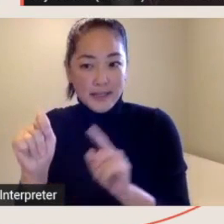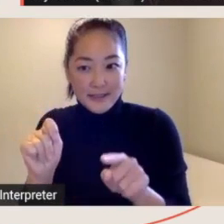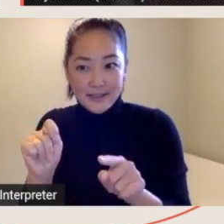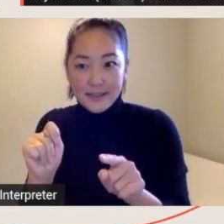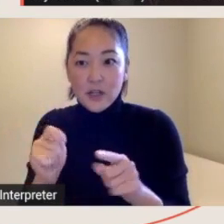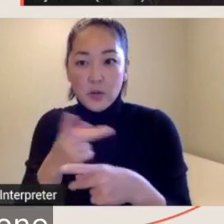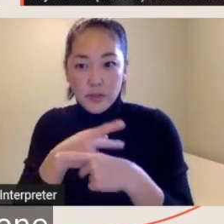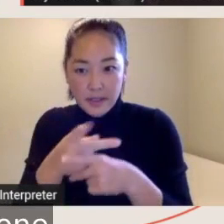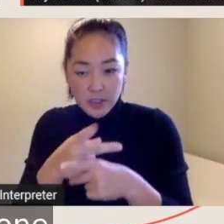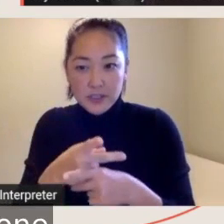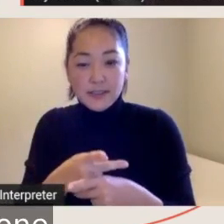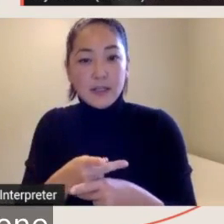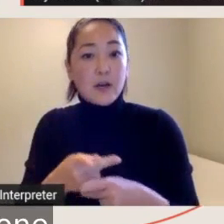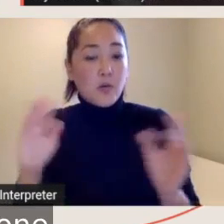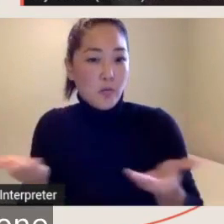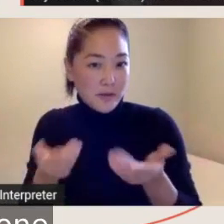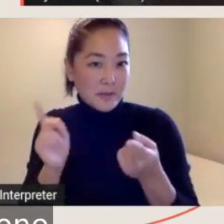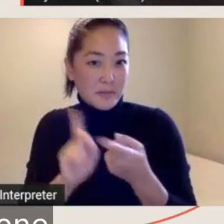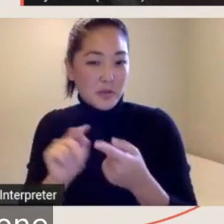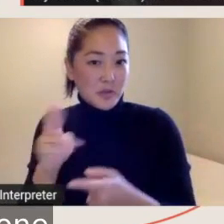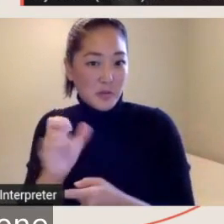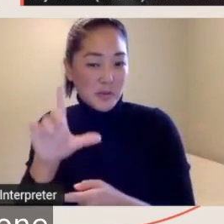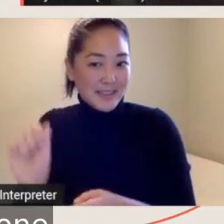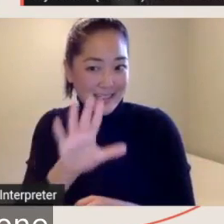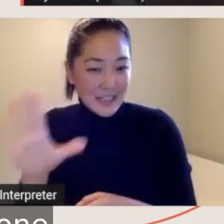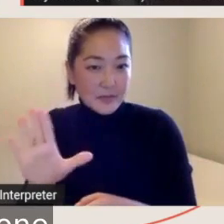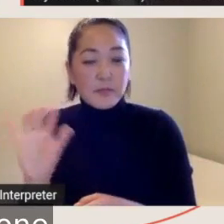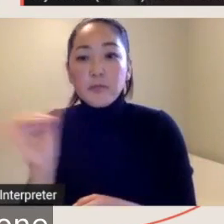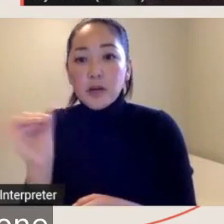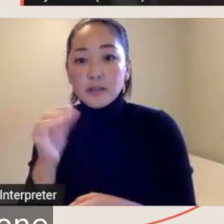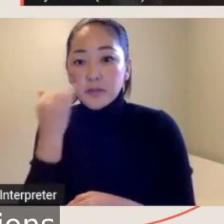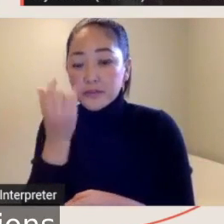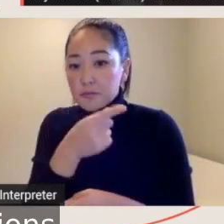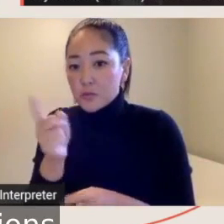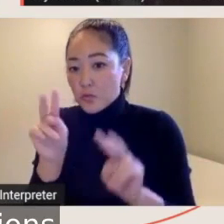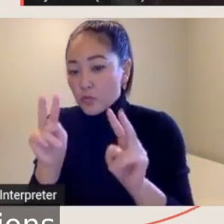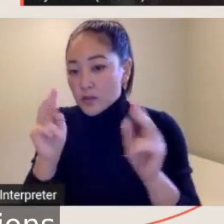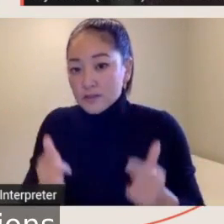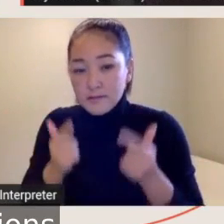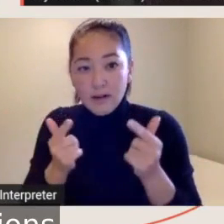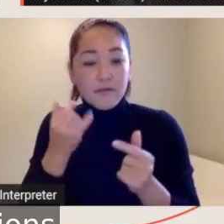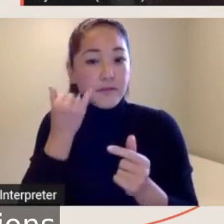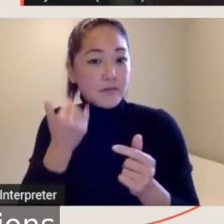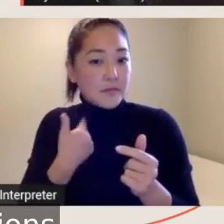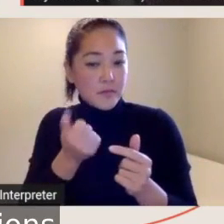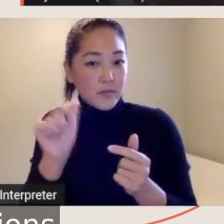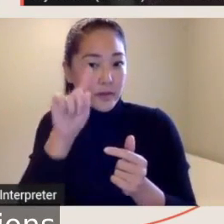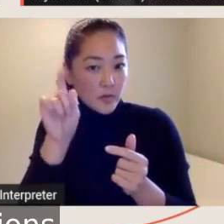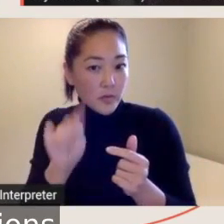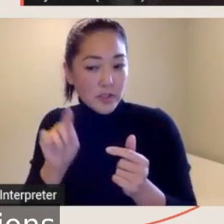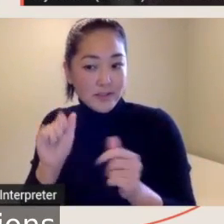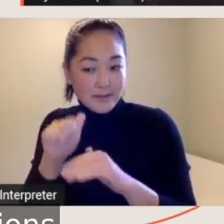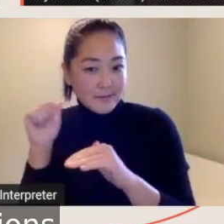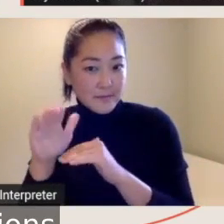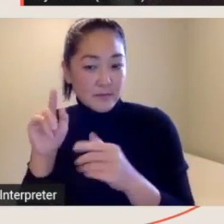Eurasian. A quick reminder to everyone that's watching live, if you can send your questions through the